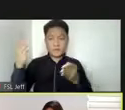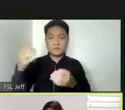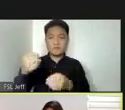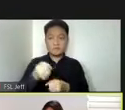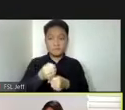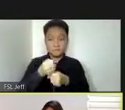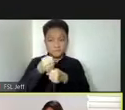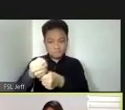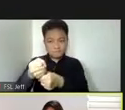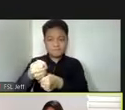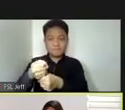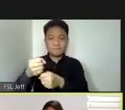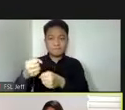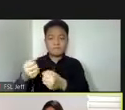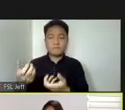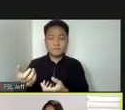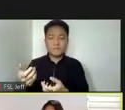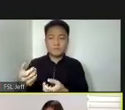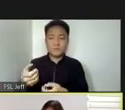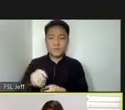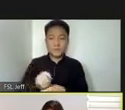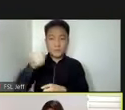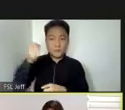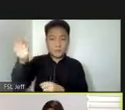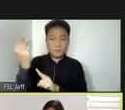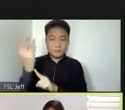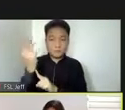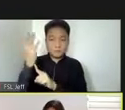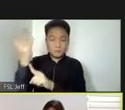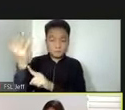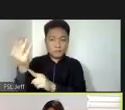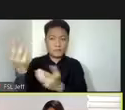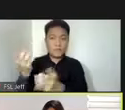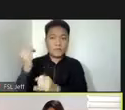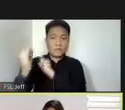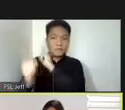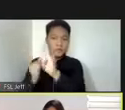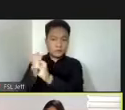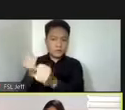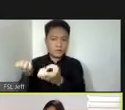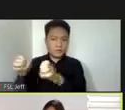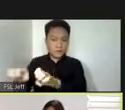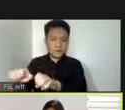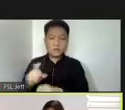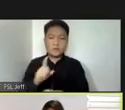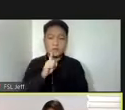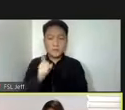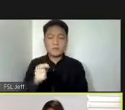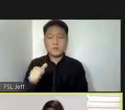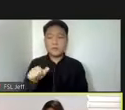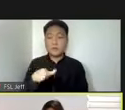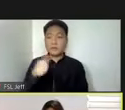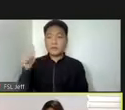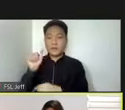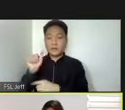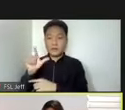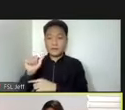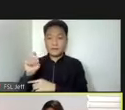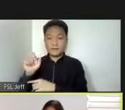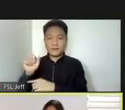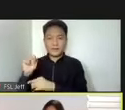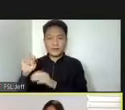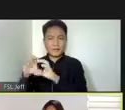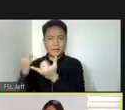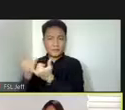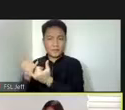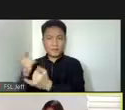was also chosen by Alaksan to be the face of its TV commercial, Power Over Pain, in the hope of inspiring others